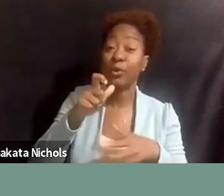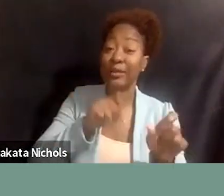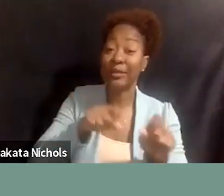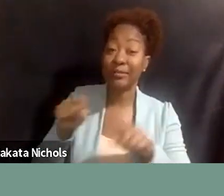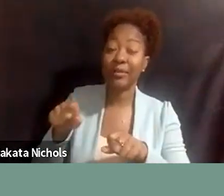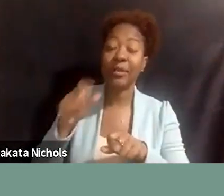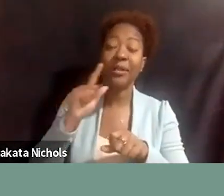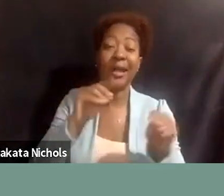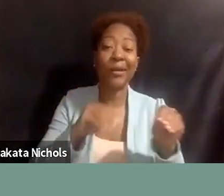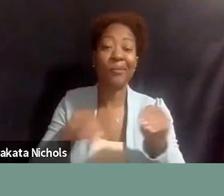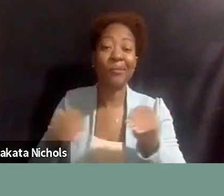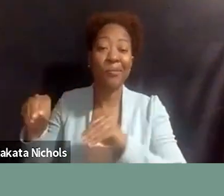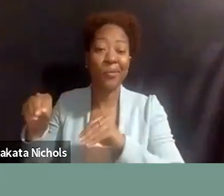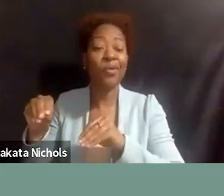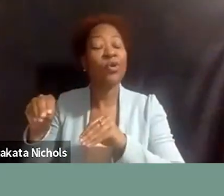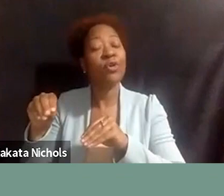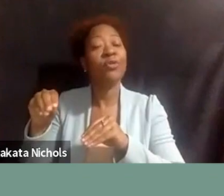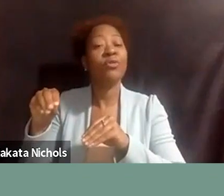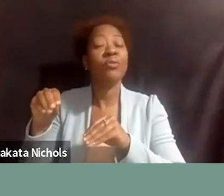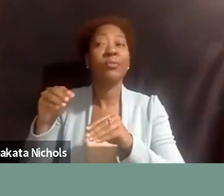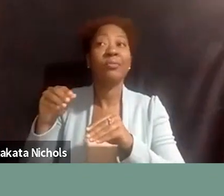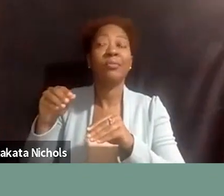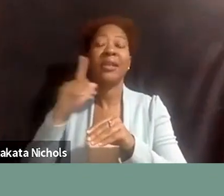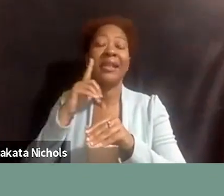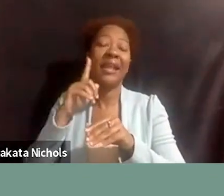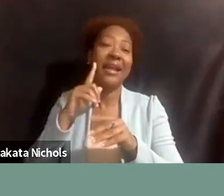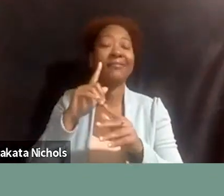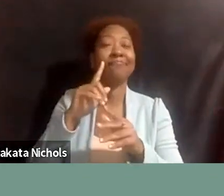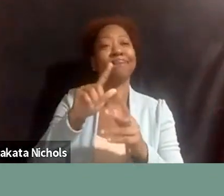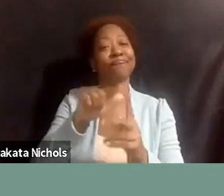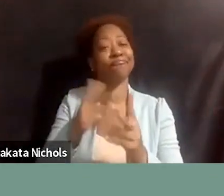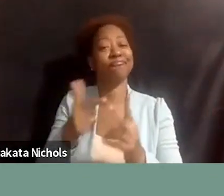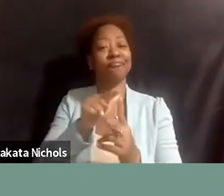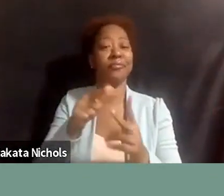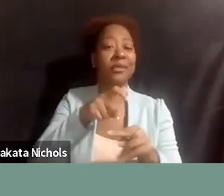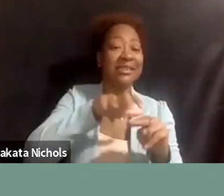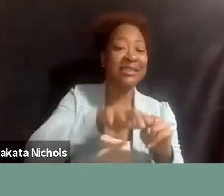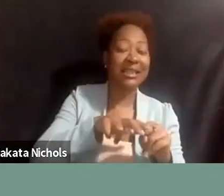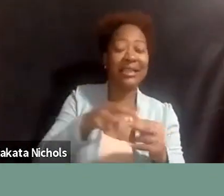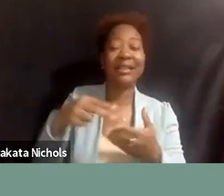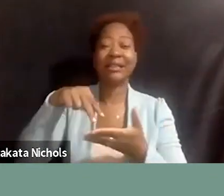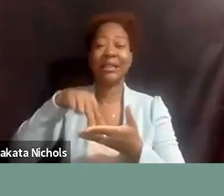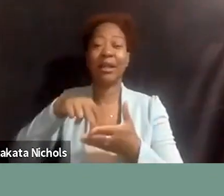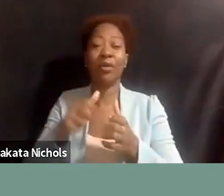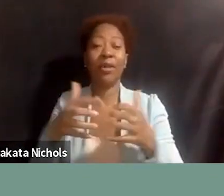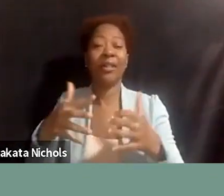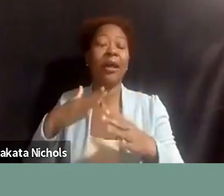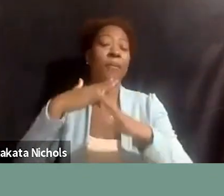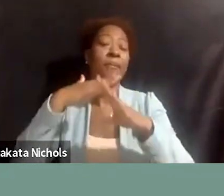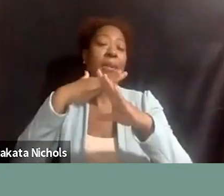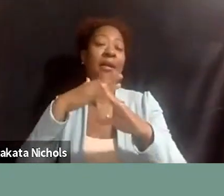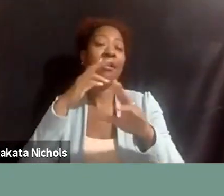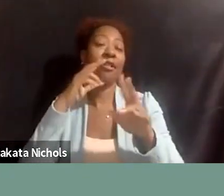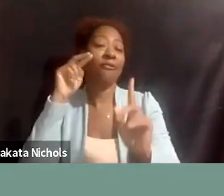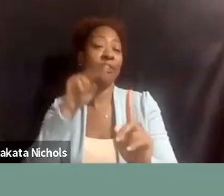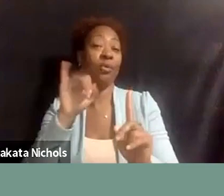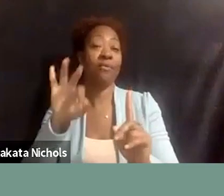between standing around the perimeter of the room and sitting when they wanted to without blocking the view of other